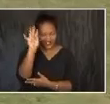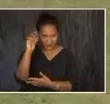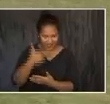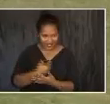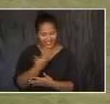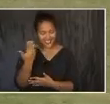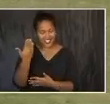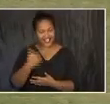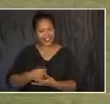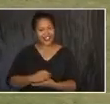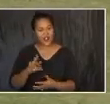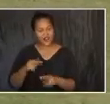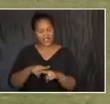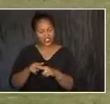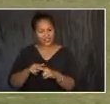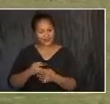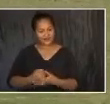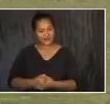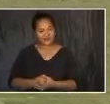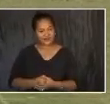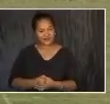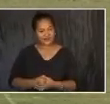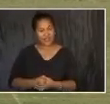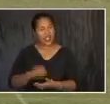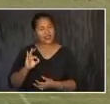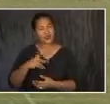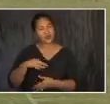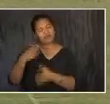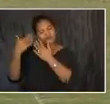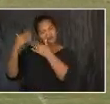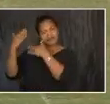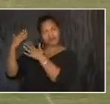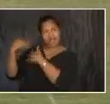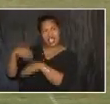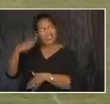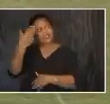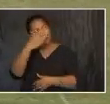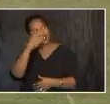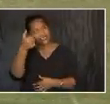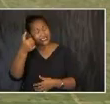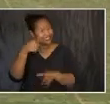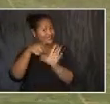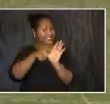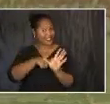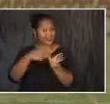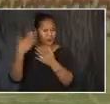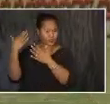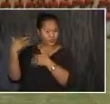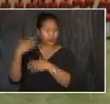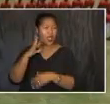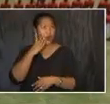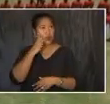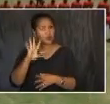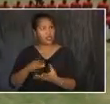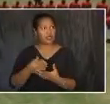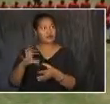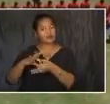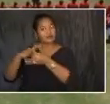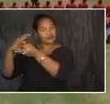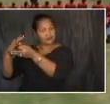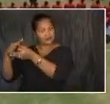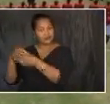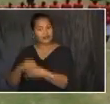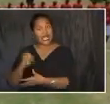embaki ni tunga lala ni nonda banua tanda basa mata kalesu mai na dios nga bulu ka wono na embaki ni nonda angalitu ki